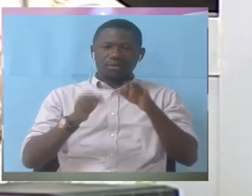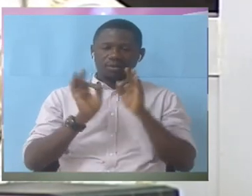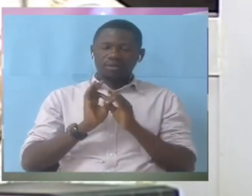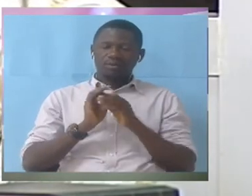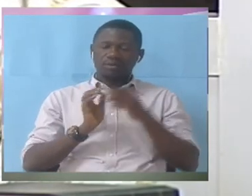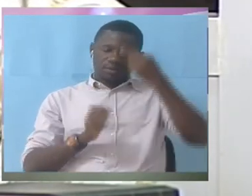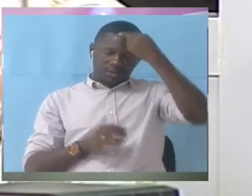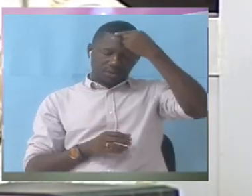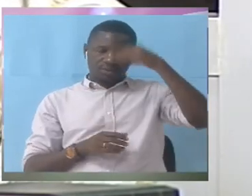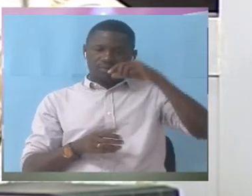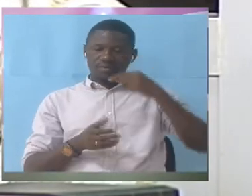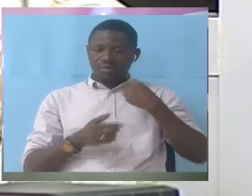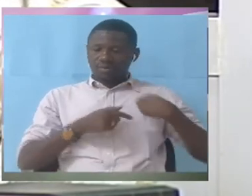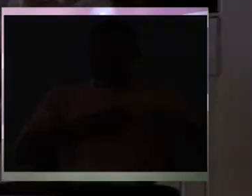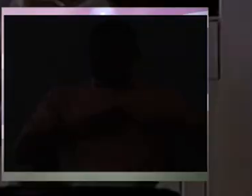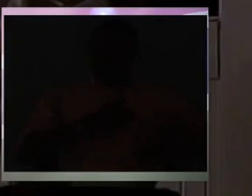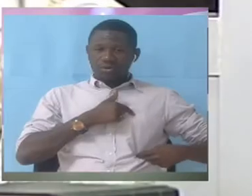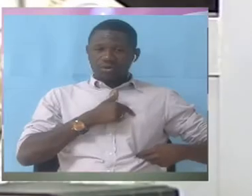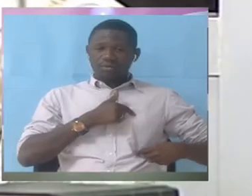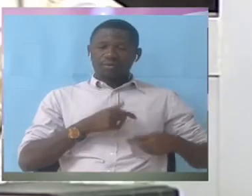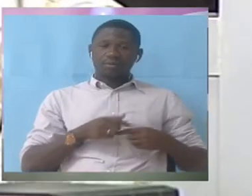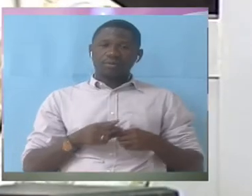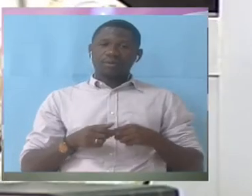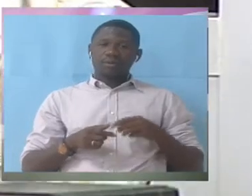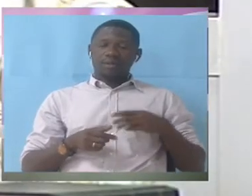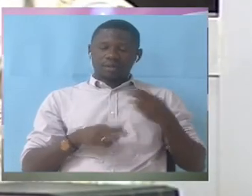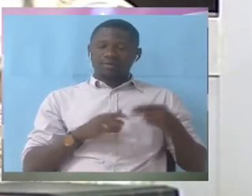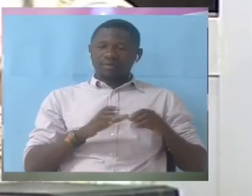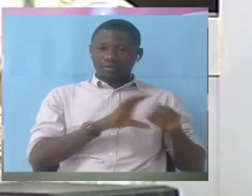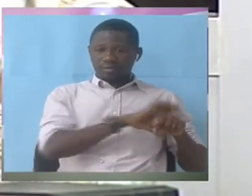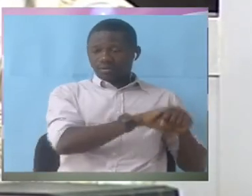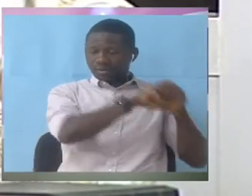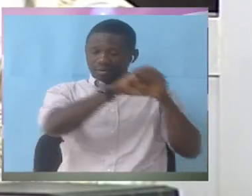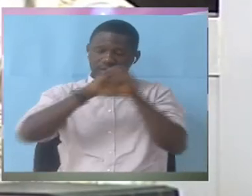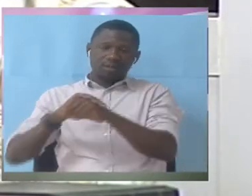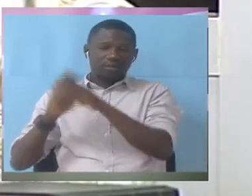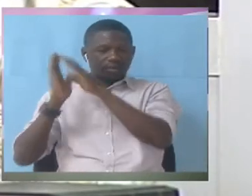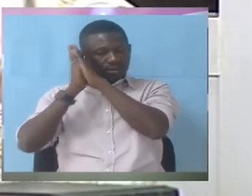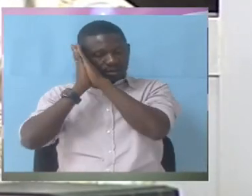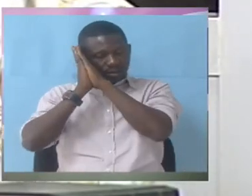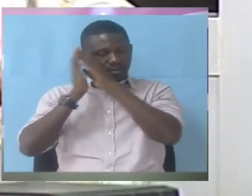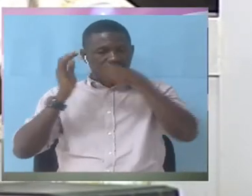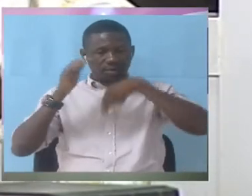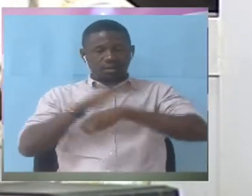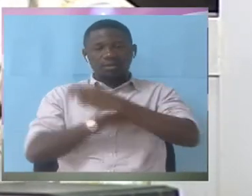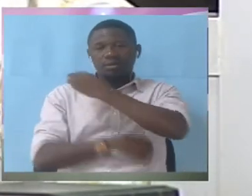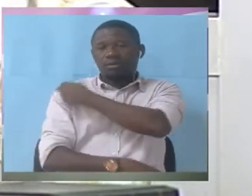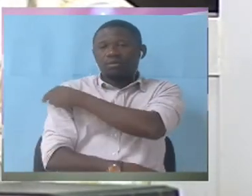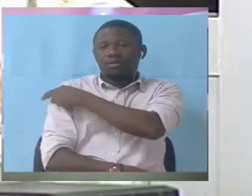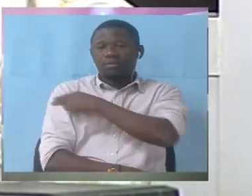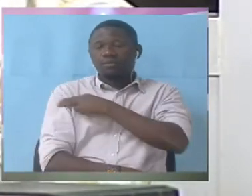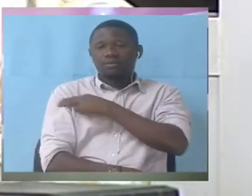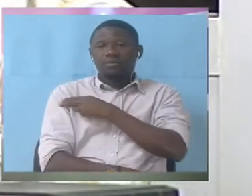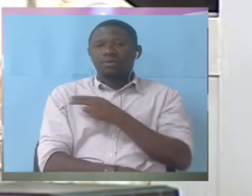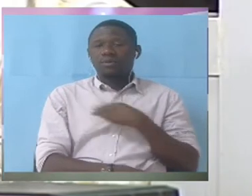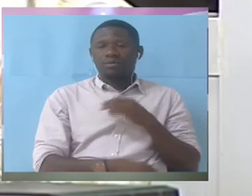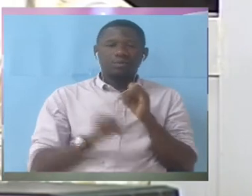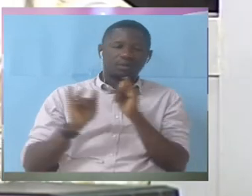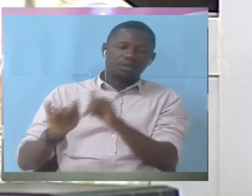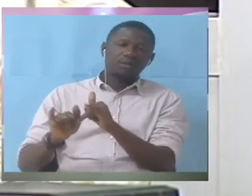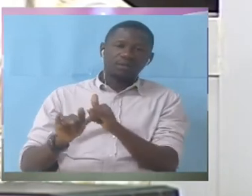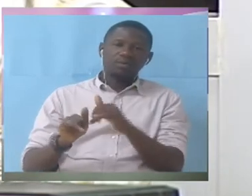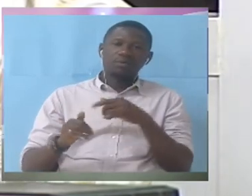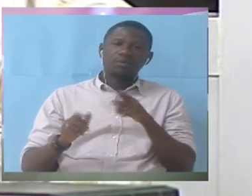of surgery ma jox ko ko pour mu yobbu ko fa and he was admitted in the hospital ci lañ ko daldi te dal nak ci l'hôpital ba he was there with